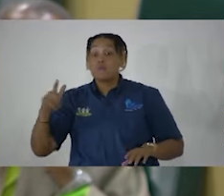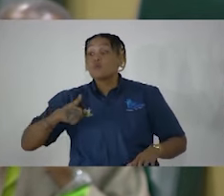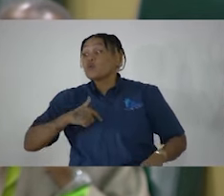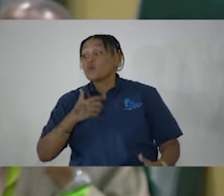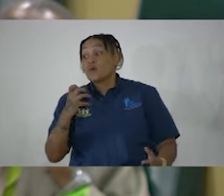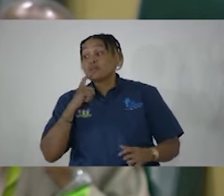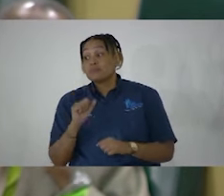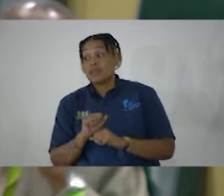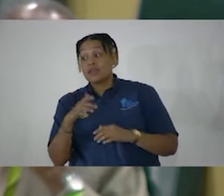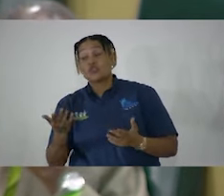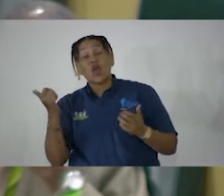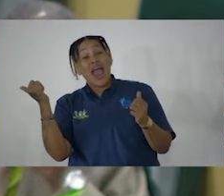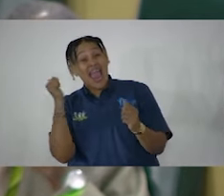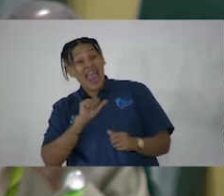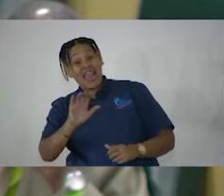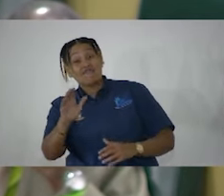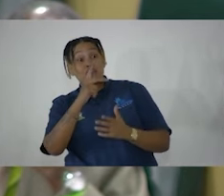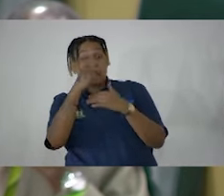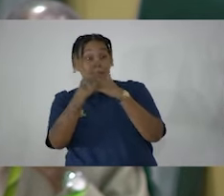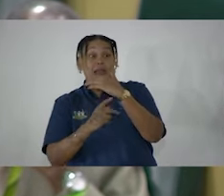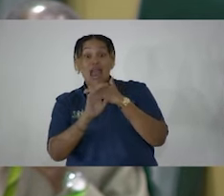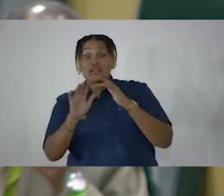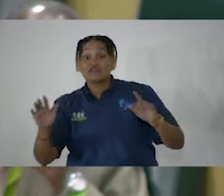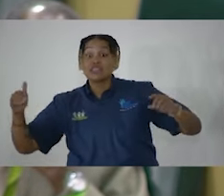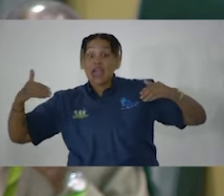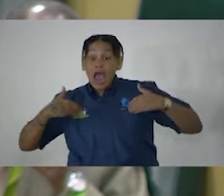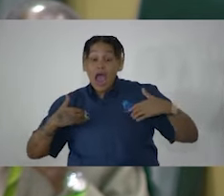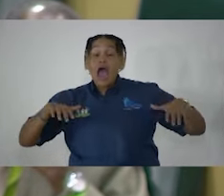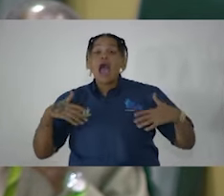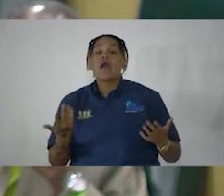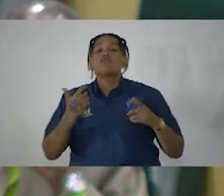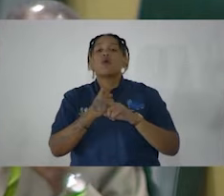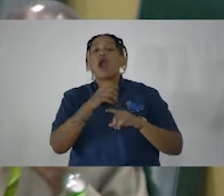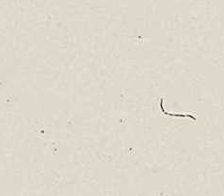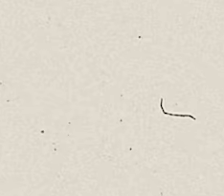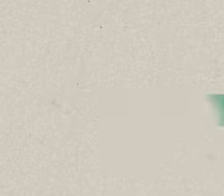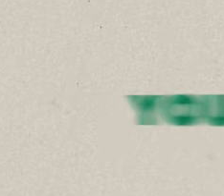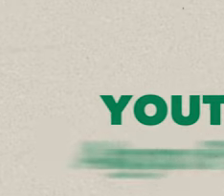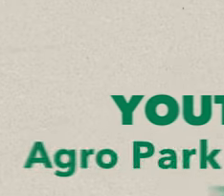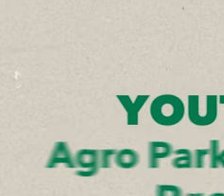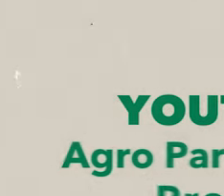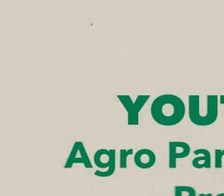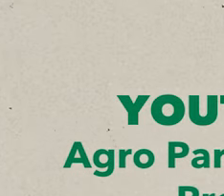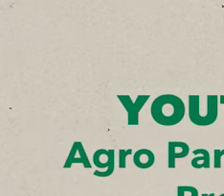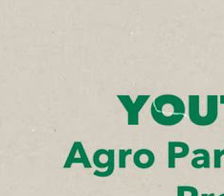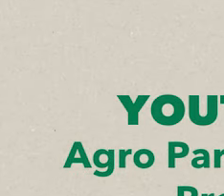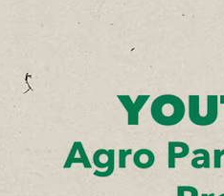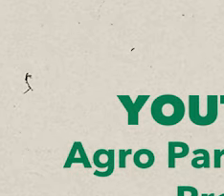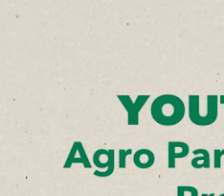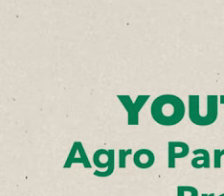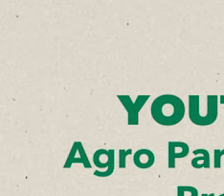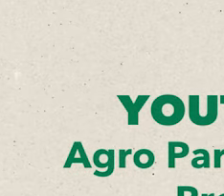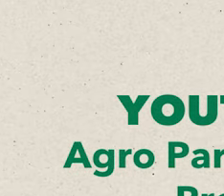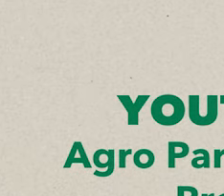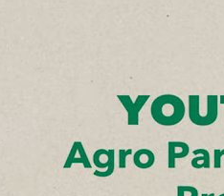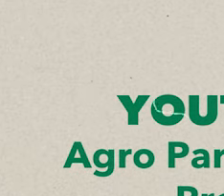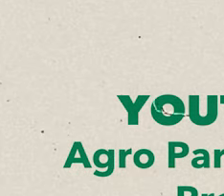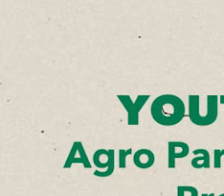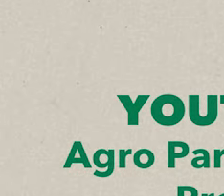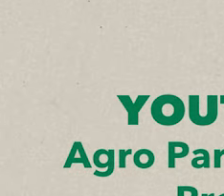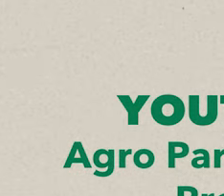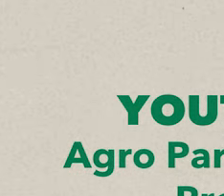to ensure that every parish has an agro park. To inspire a new generation of farmers,